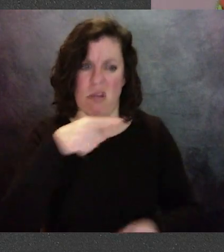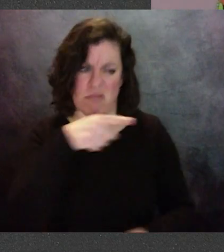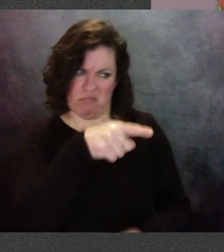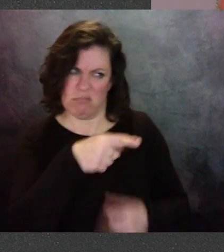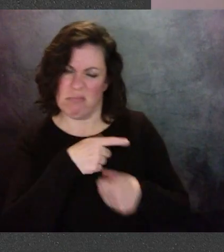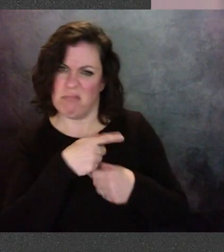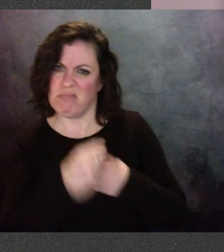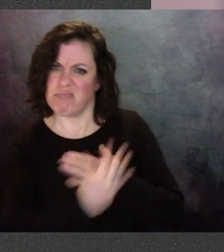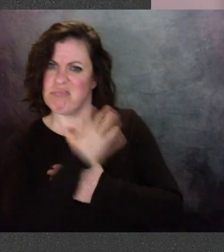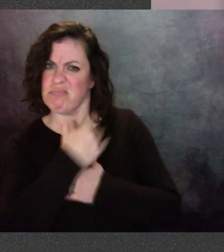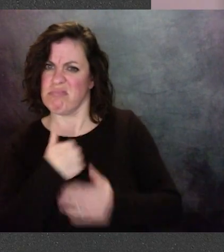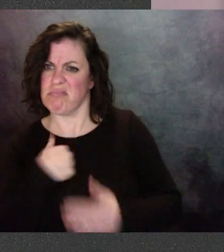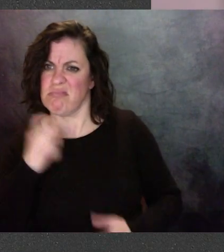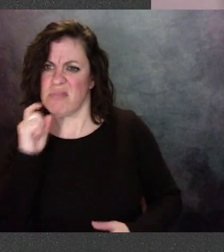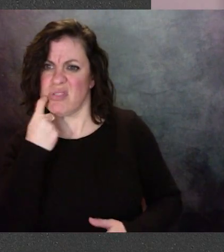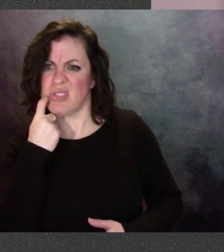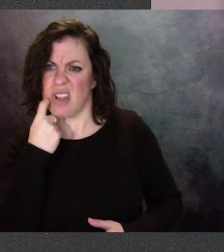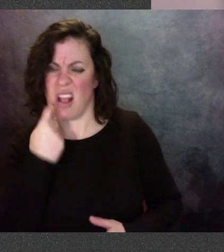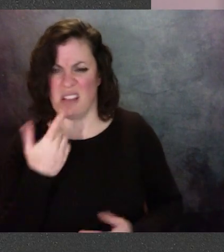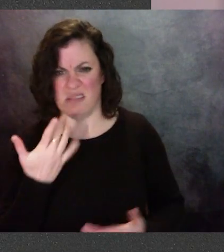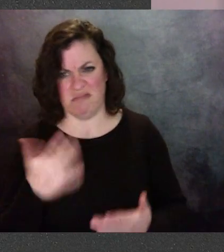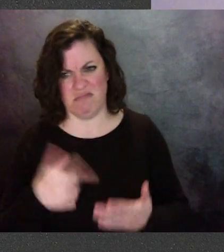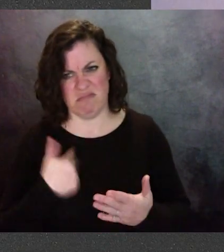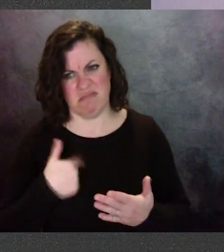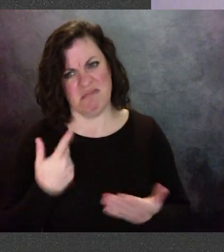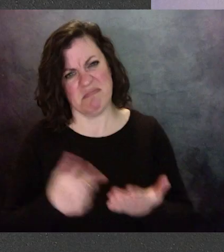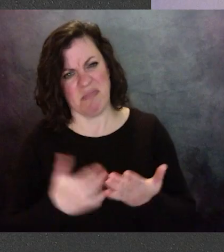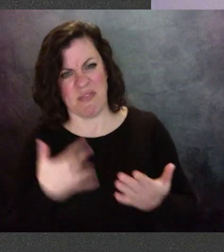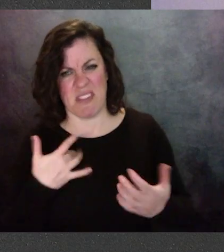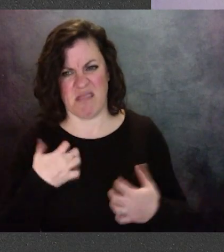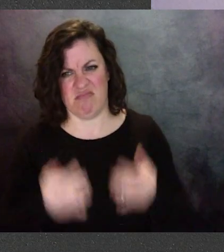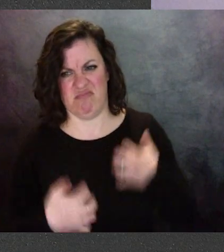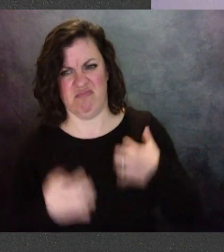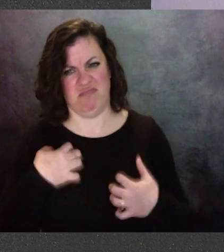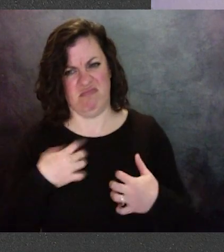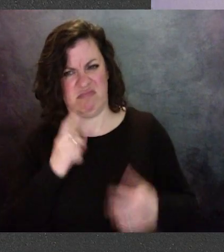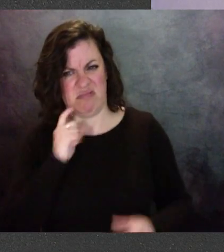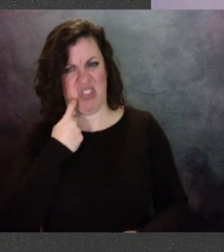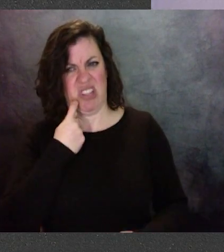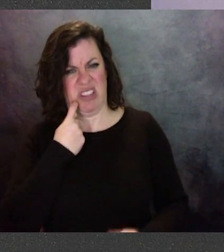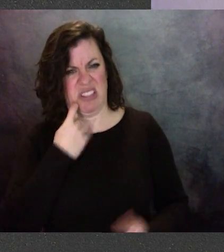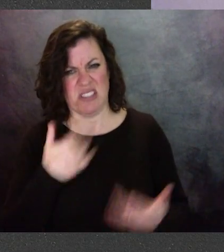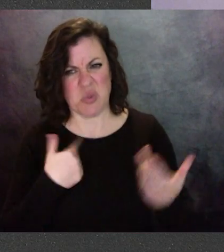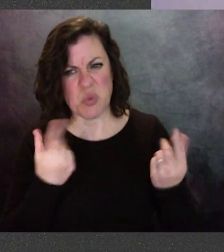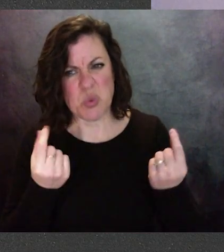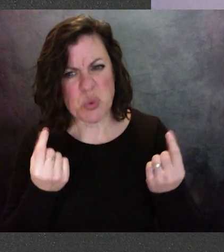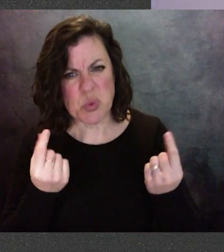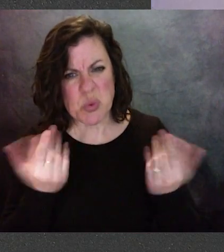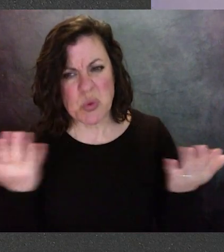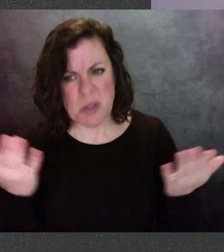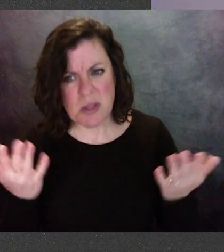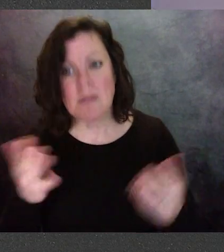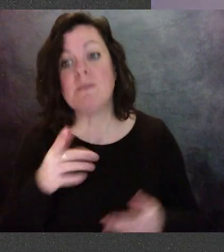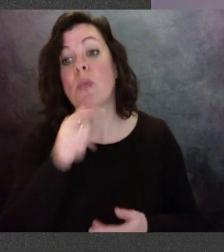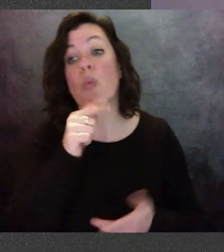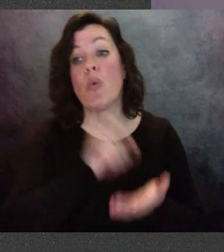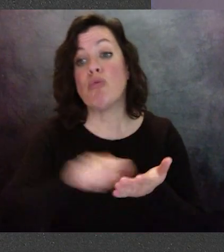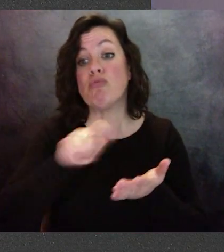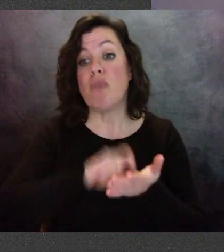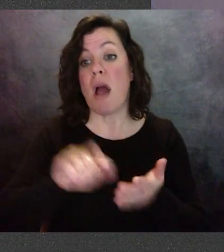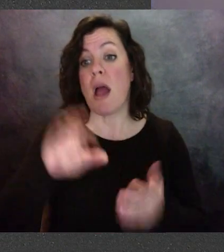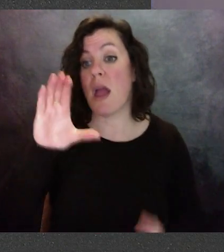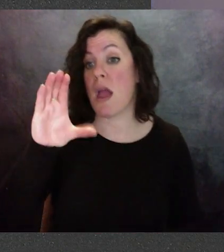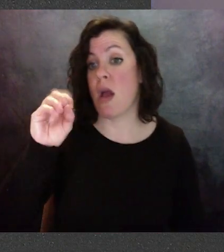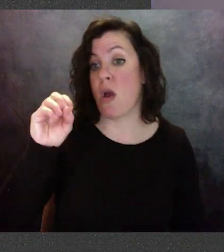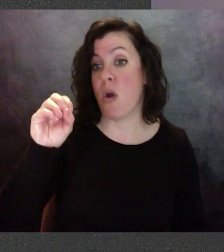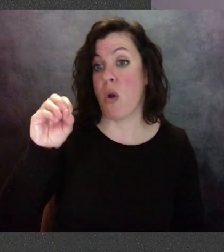of something you can do when you get that feeling inside. This Makes Me Jealous by Courtney Carbone.